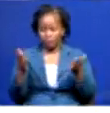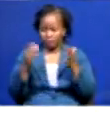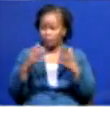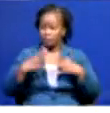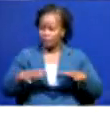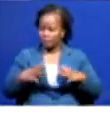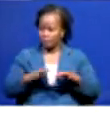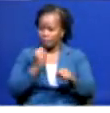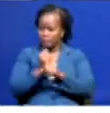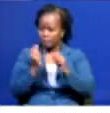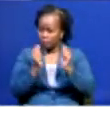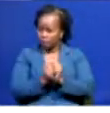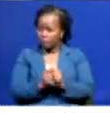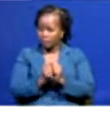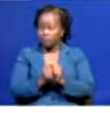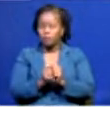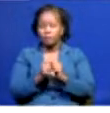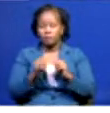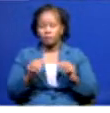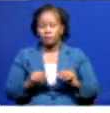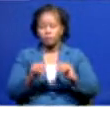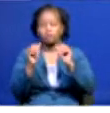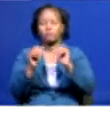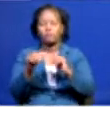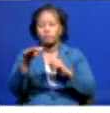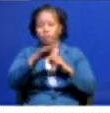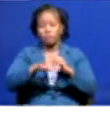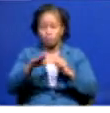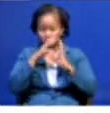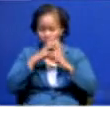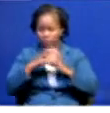people working together in a continent-wide